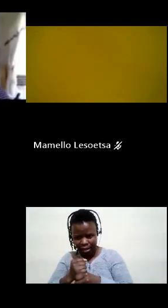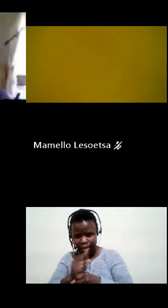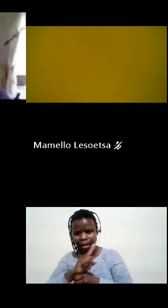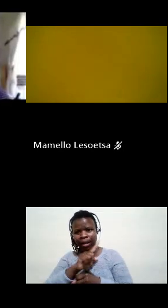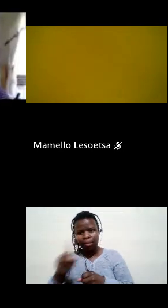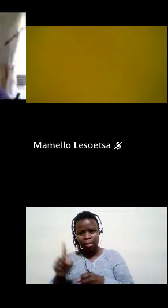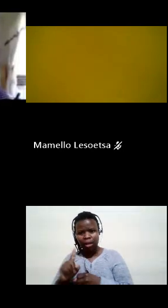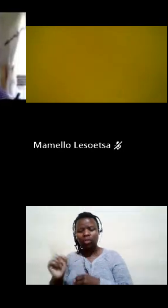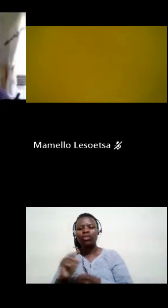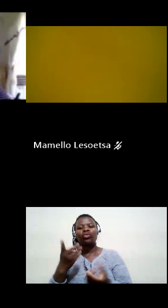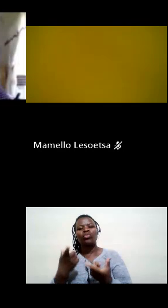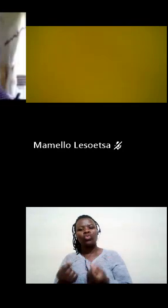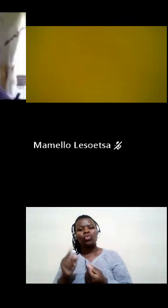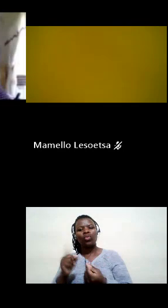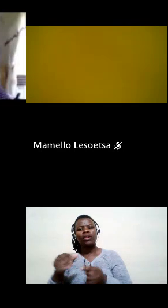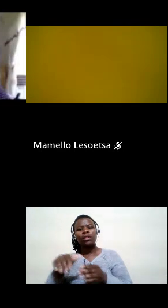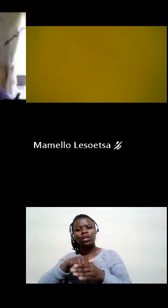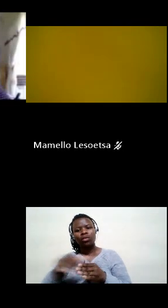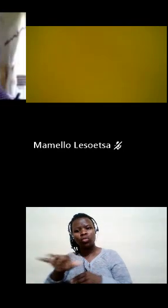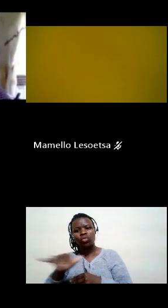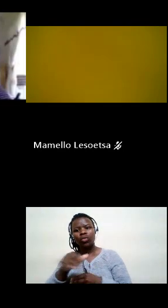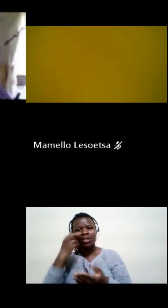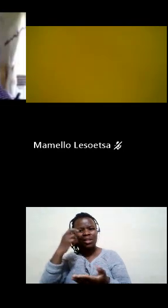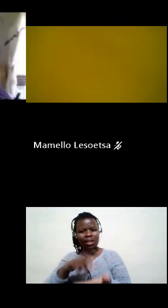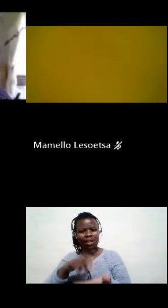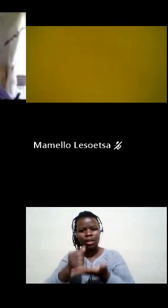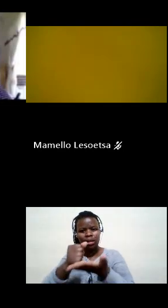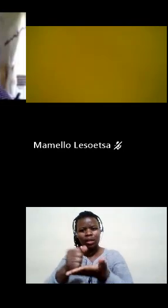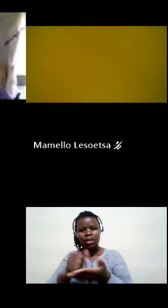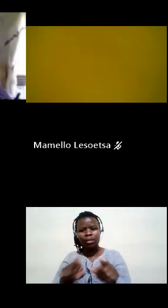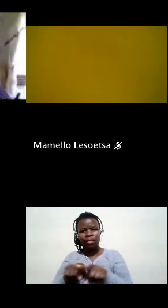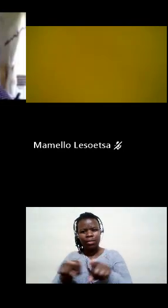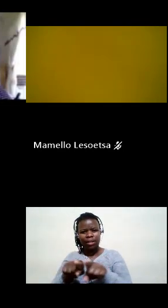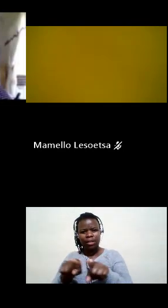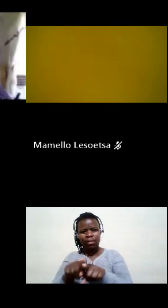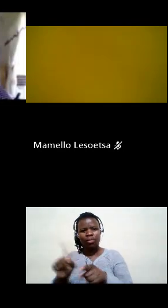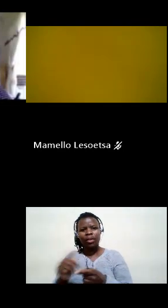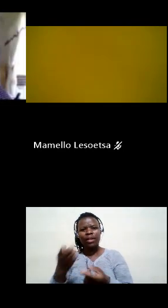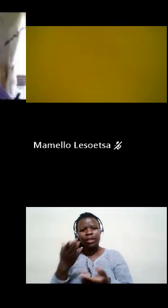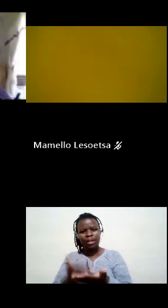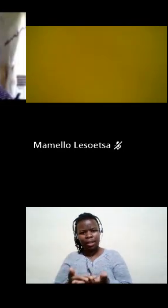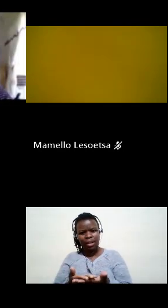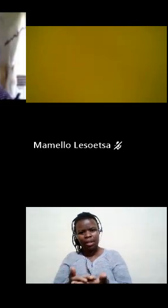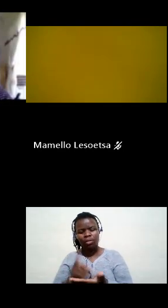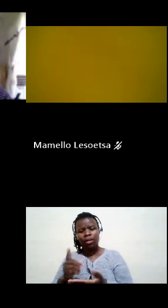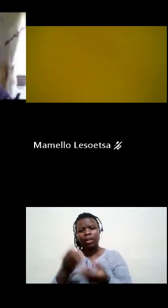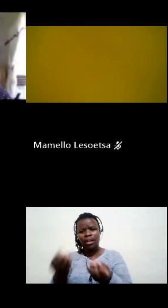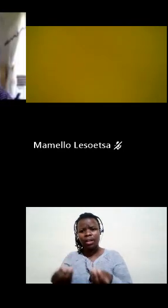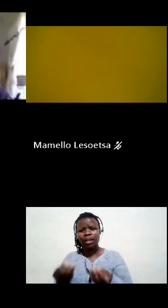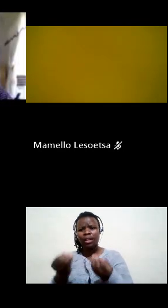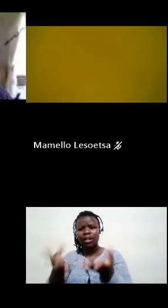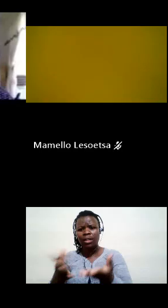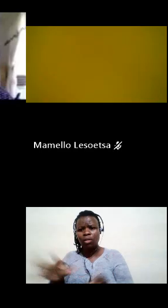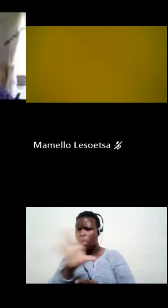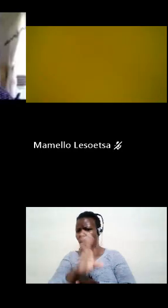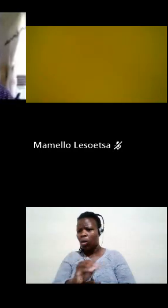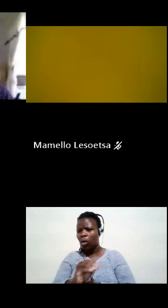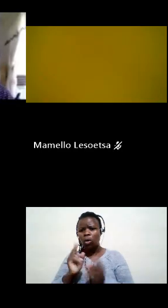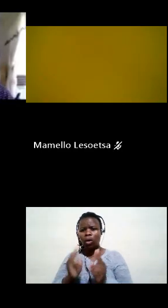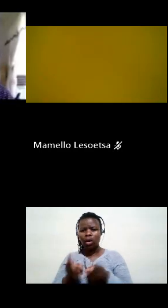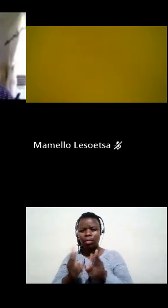very exclusionary in itself. Who wants to sit and you're just being given a ball when everybody's running laps